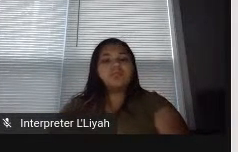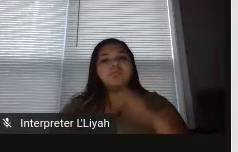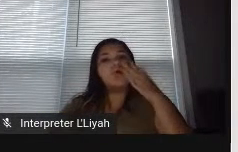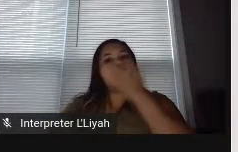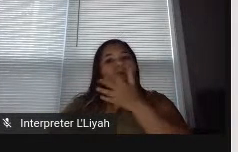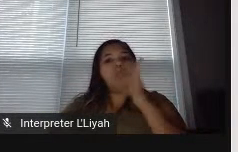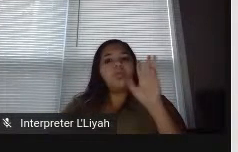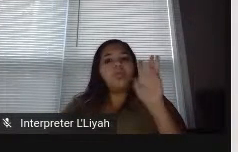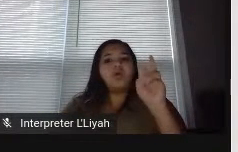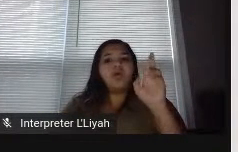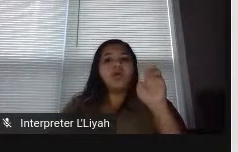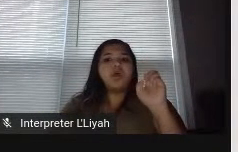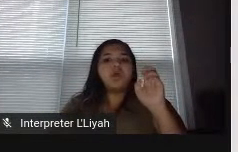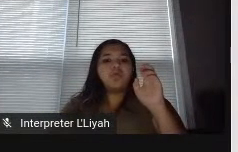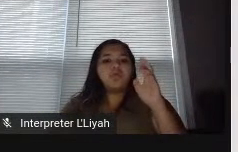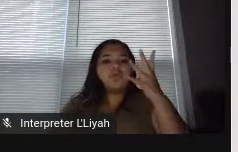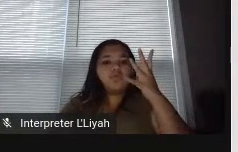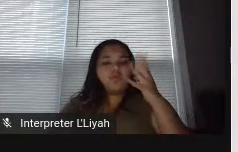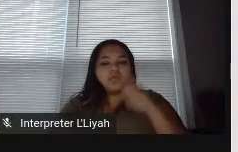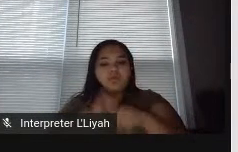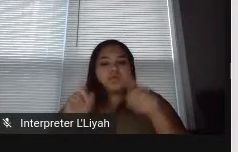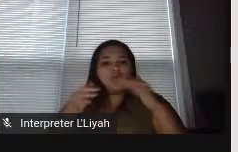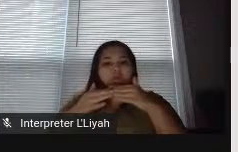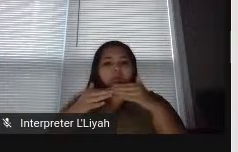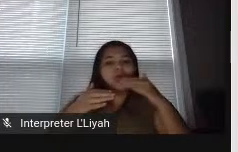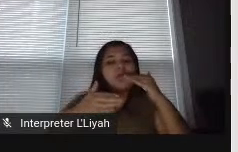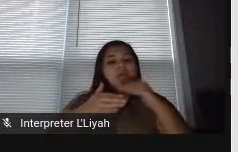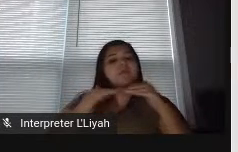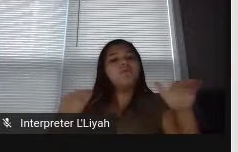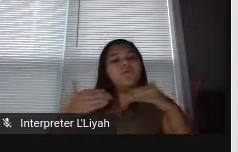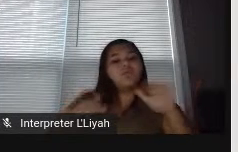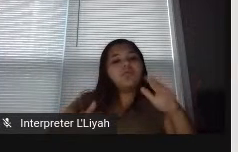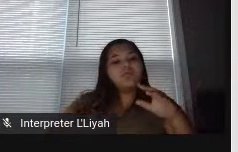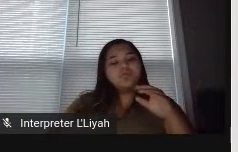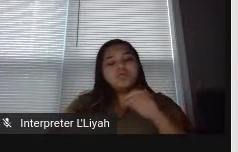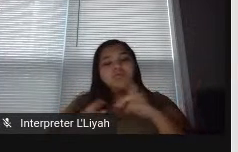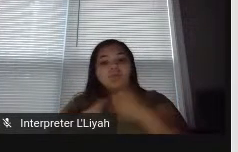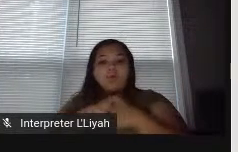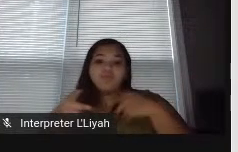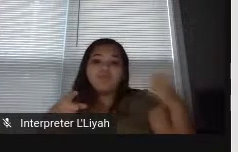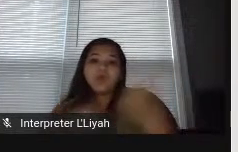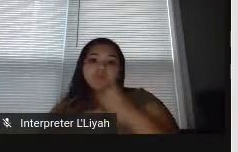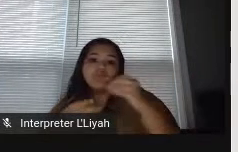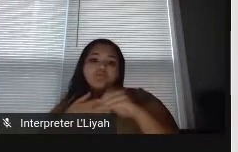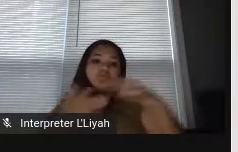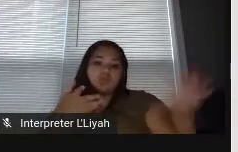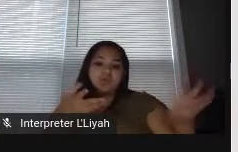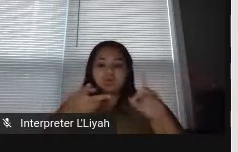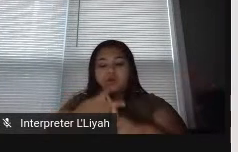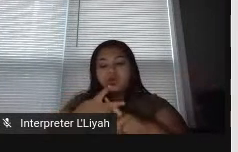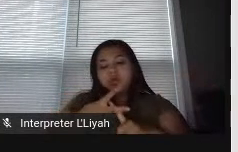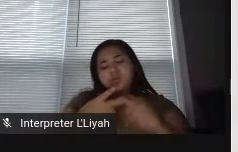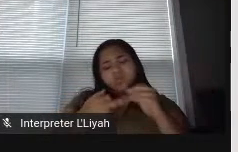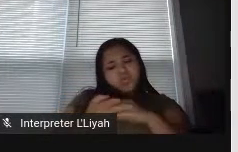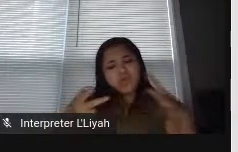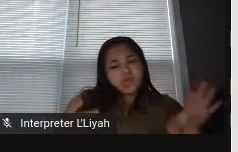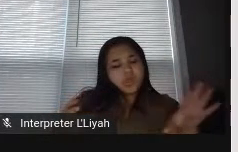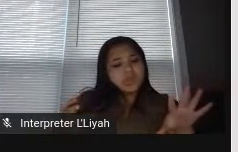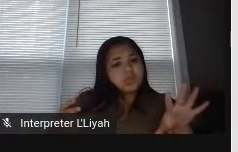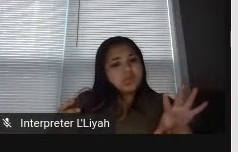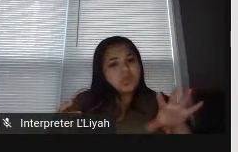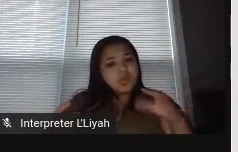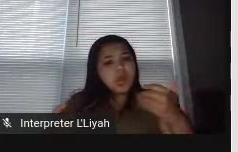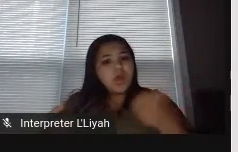there were 4 different levels of students. So you had your regular students, you had your students that